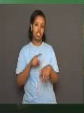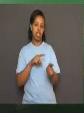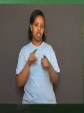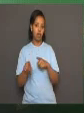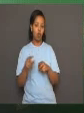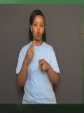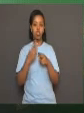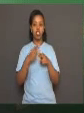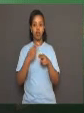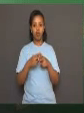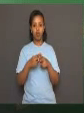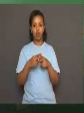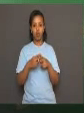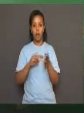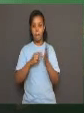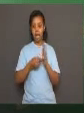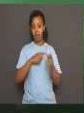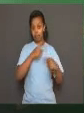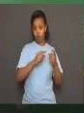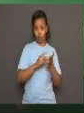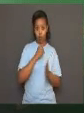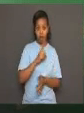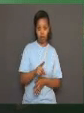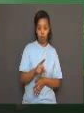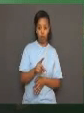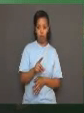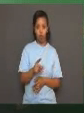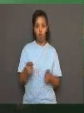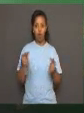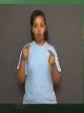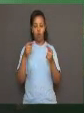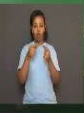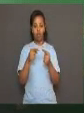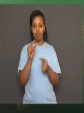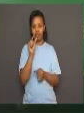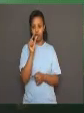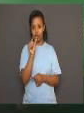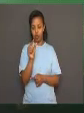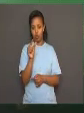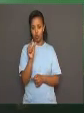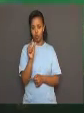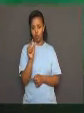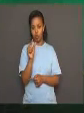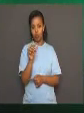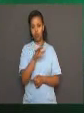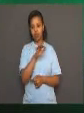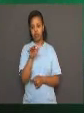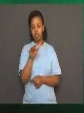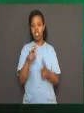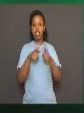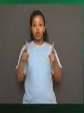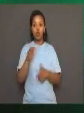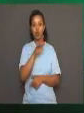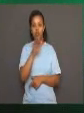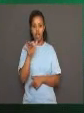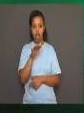the name of the genus is reduced to just the capital letter.